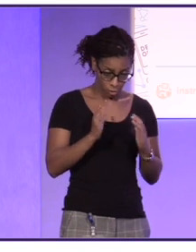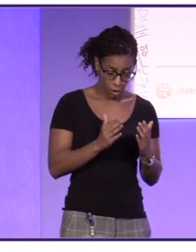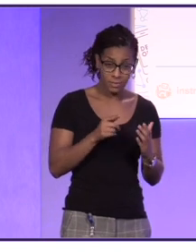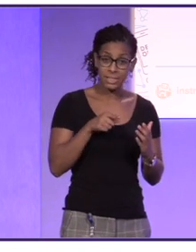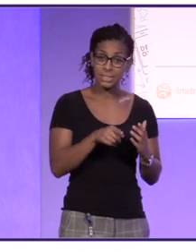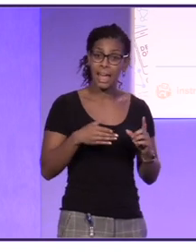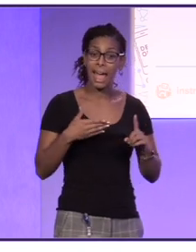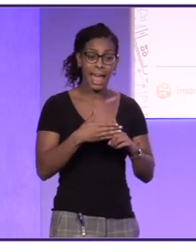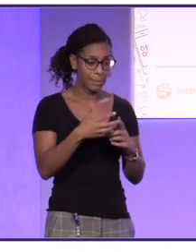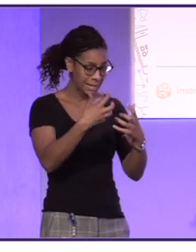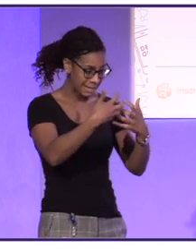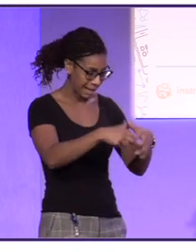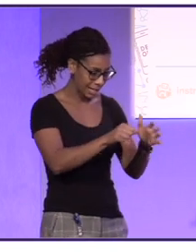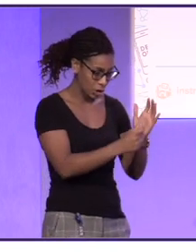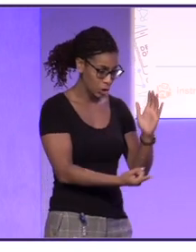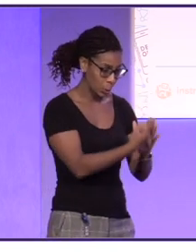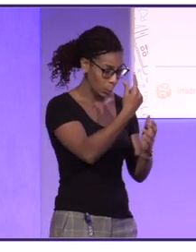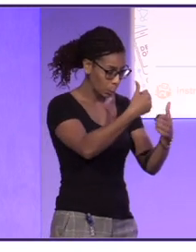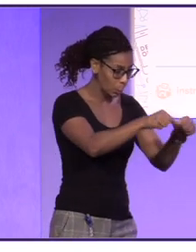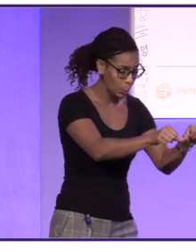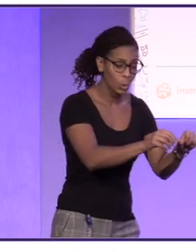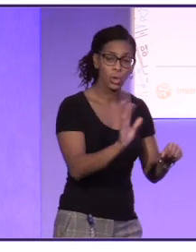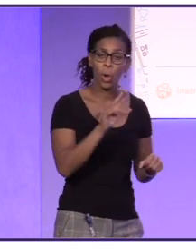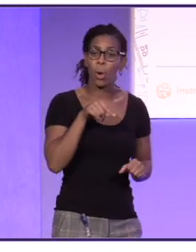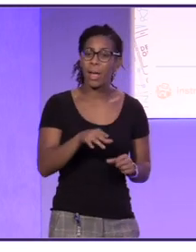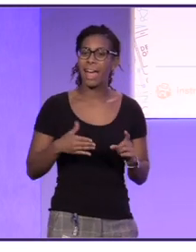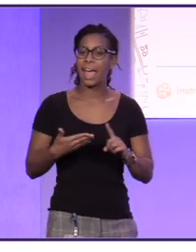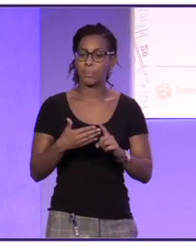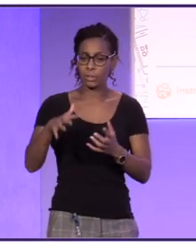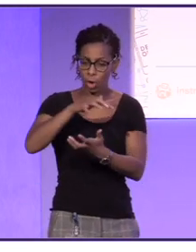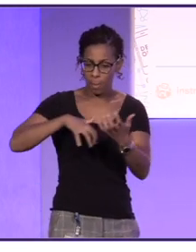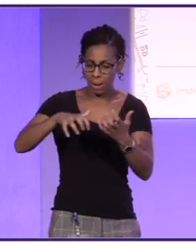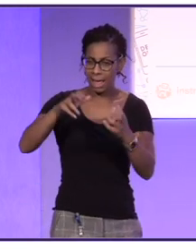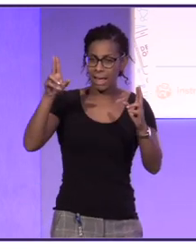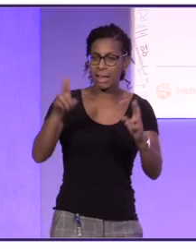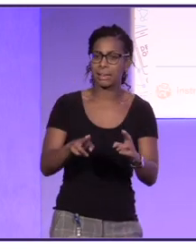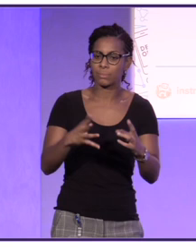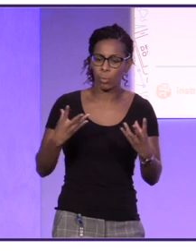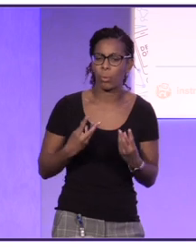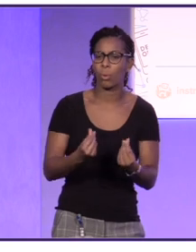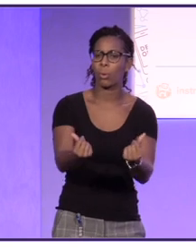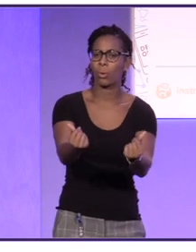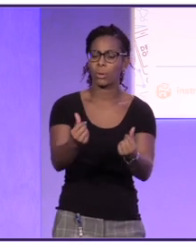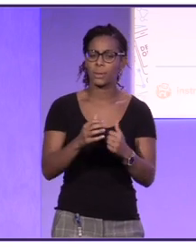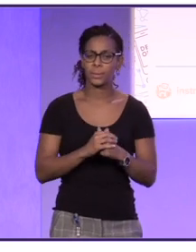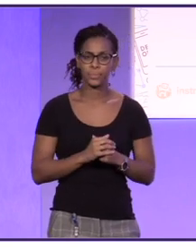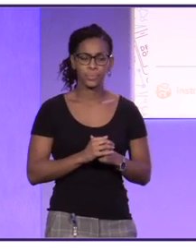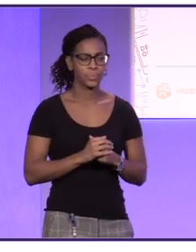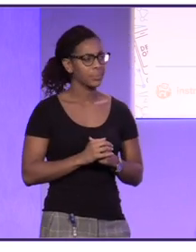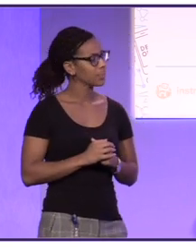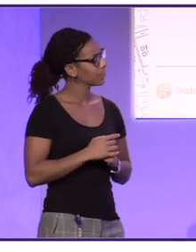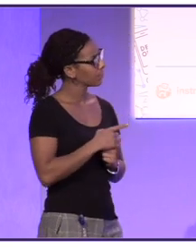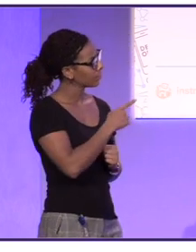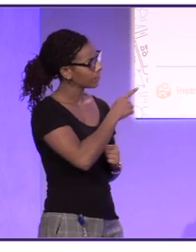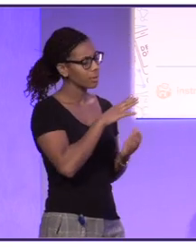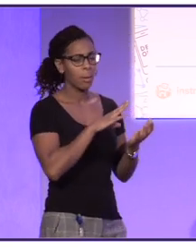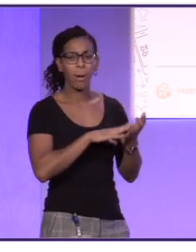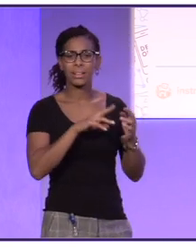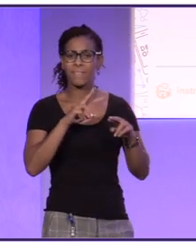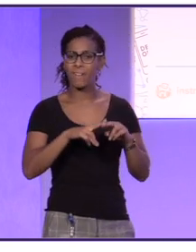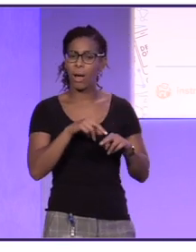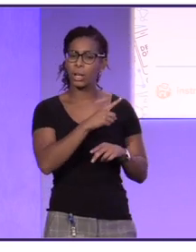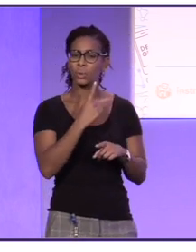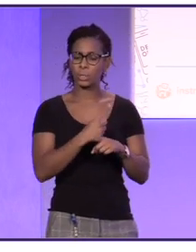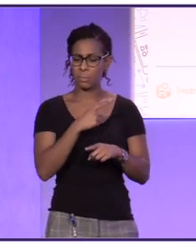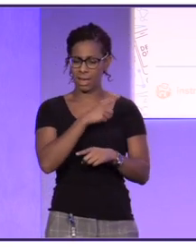technical issue. They're actually producing complexity. Martin Fowler talks about the trade-offs of microservice architecture,